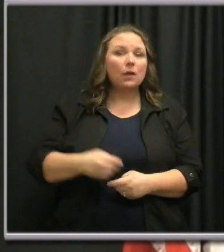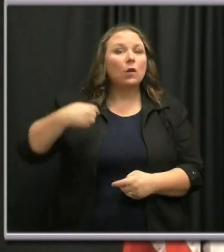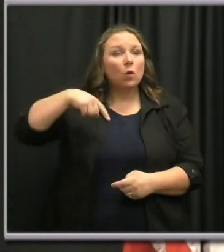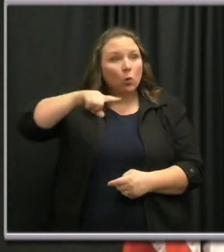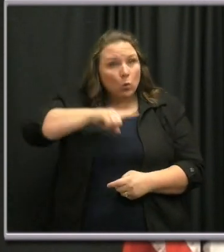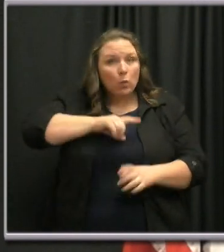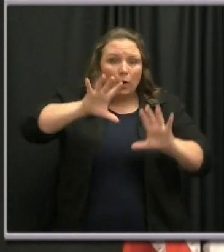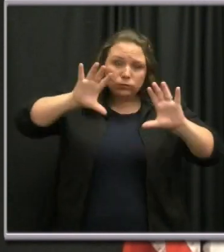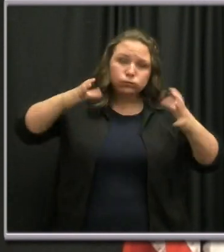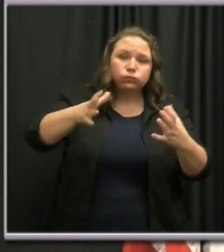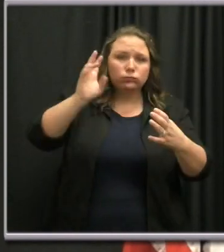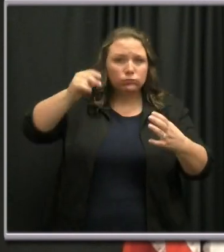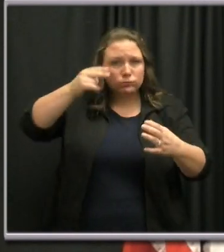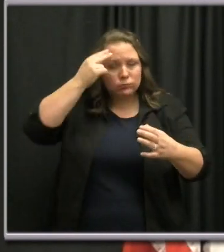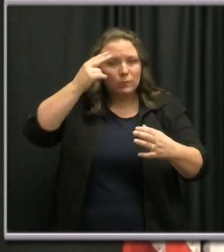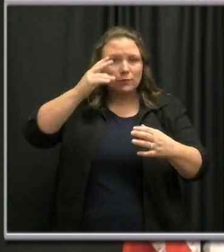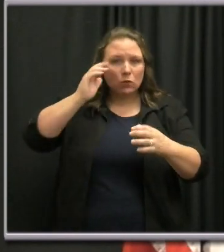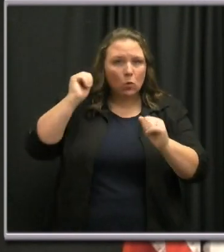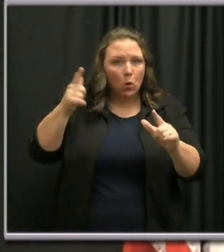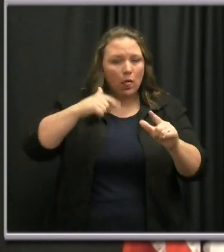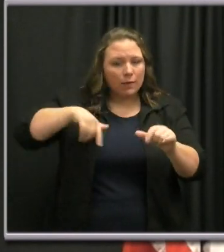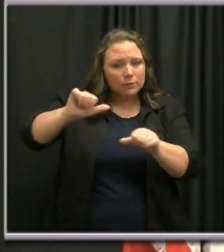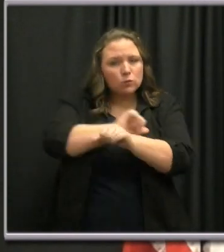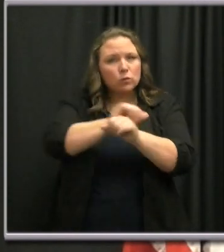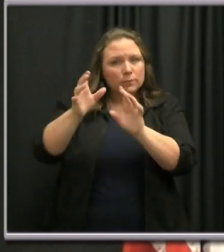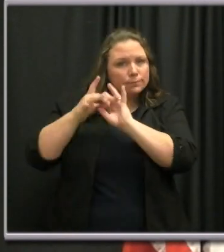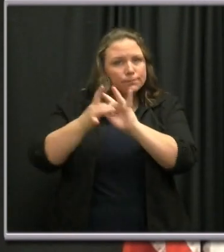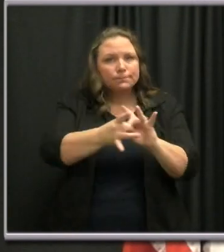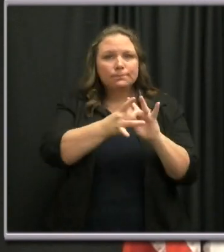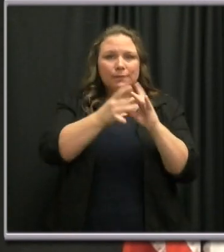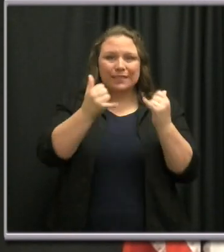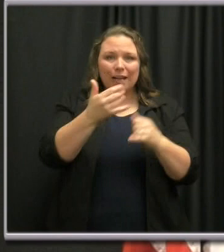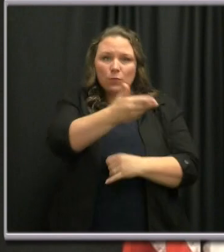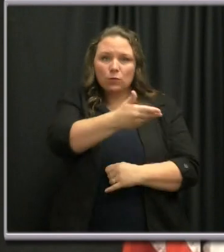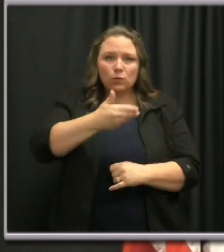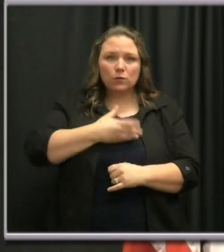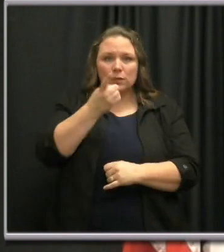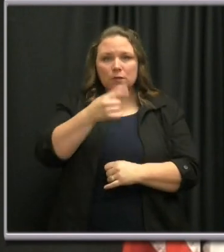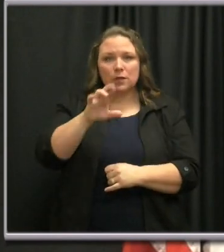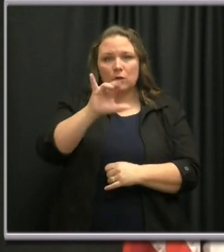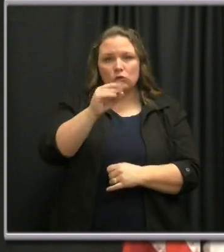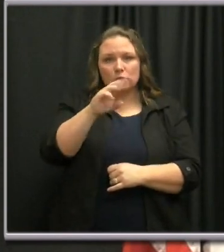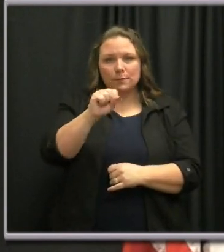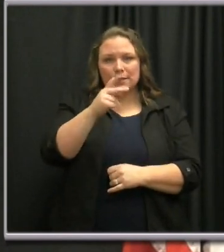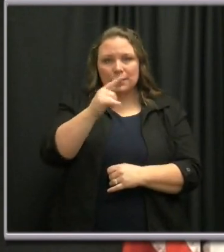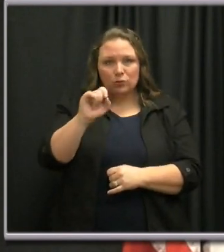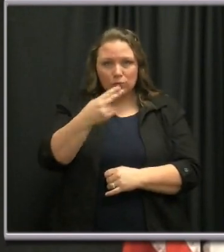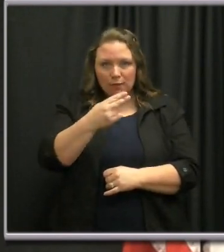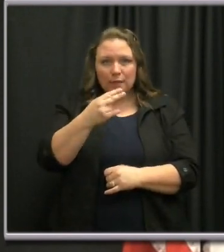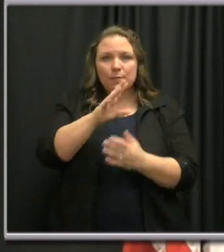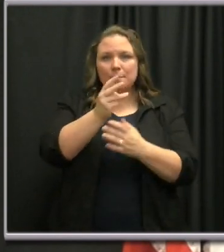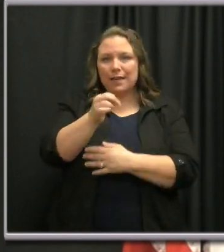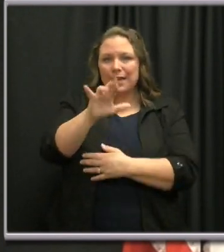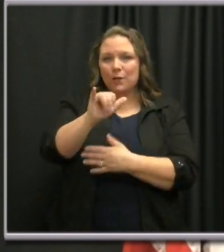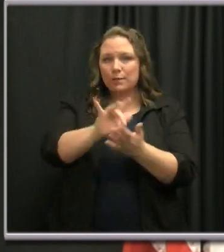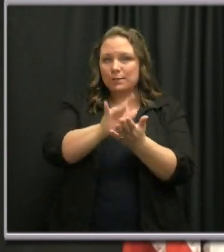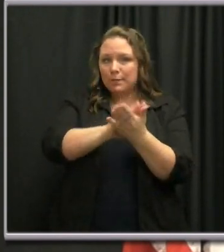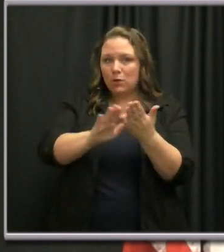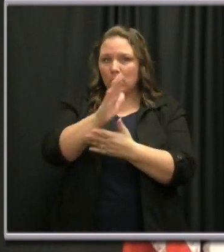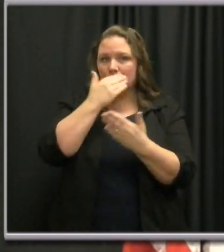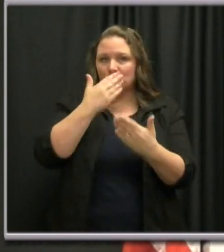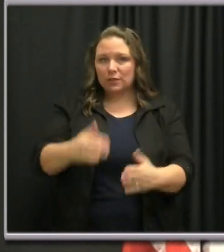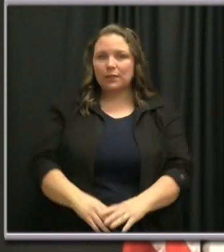We are Nashville, and we truly are in this all together. And now I would like to introduce Dr. James Childers of Meharry Medical College. Thank you.